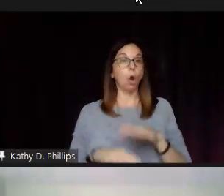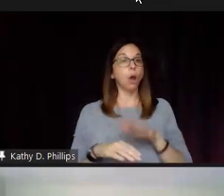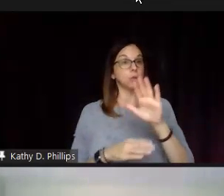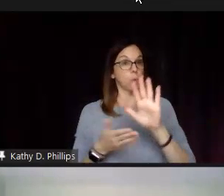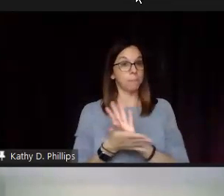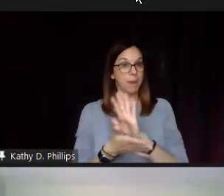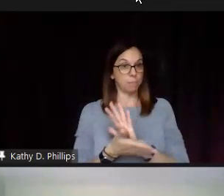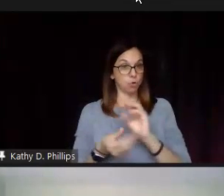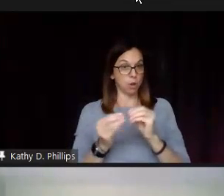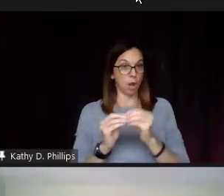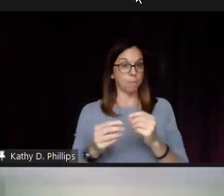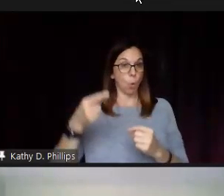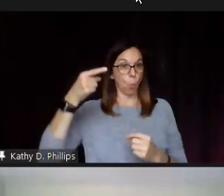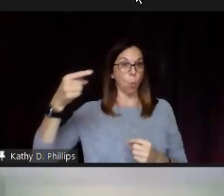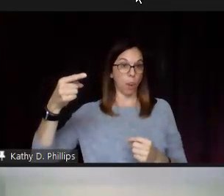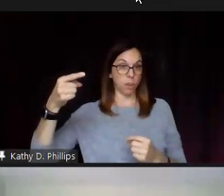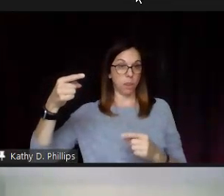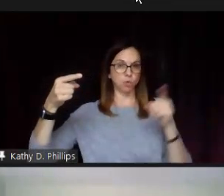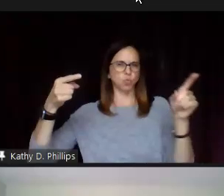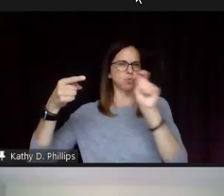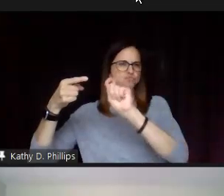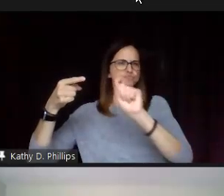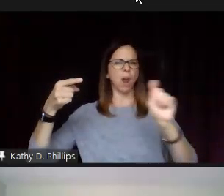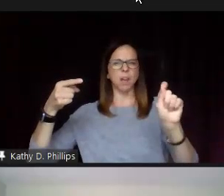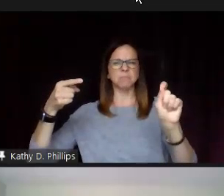you think that picture